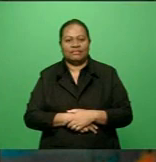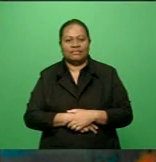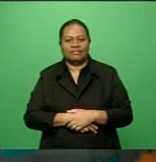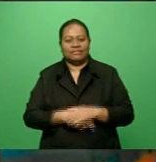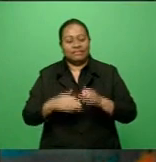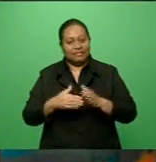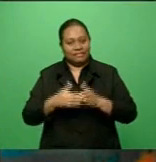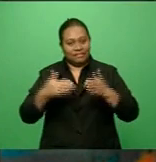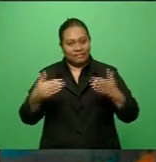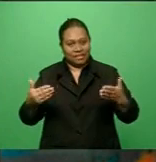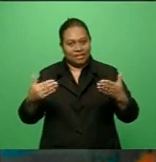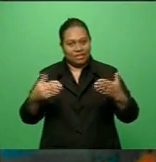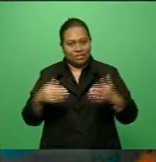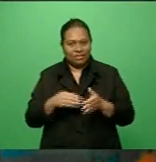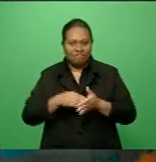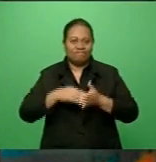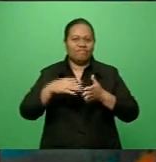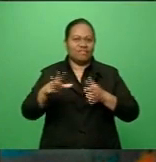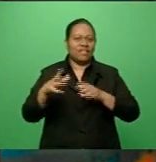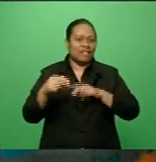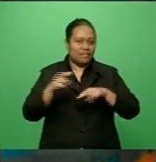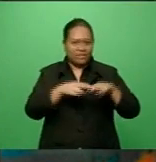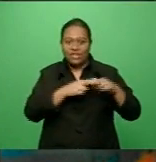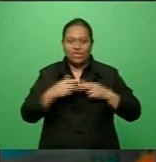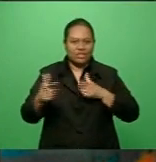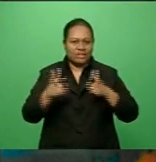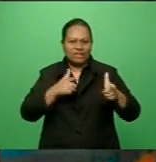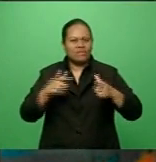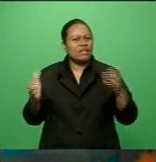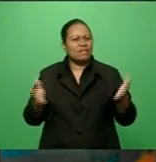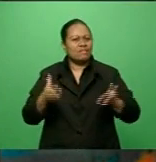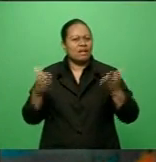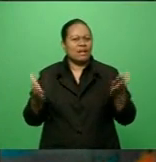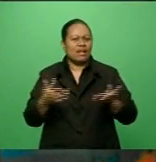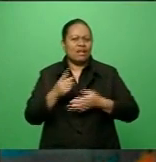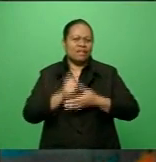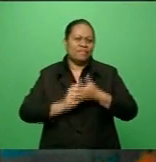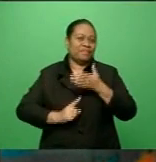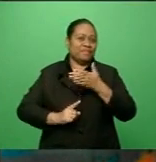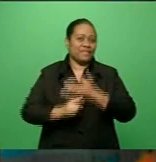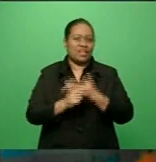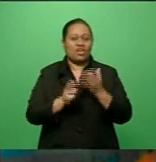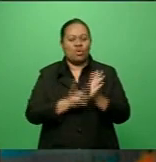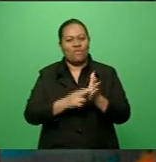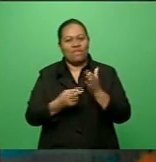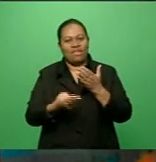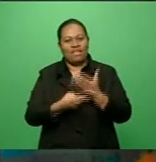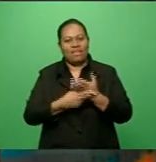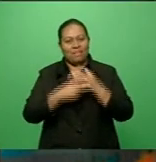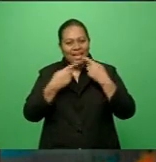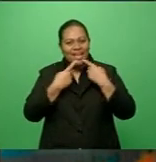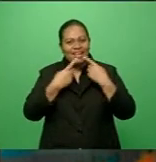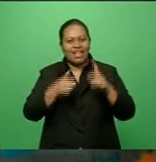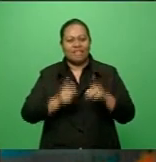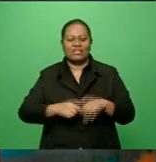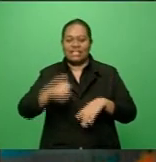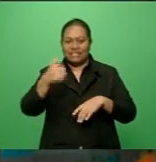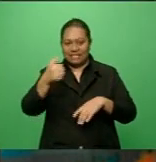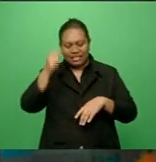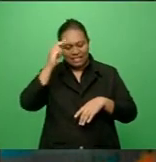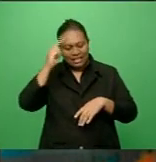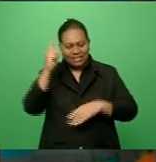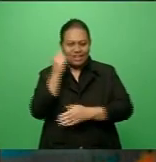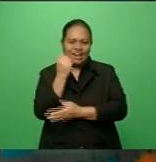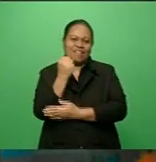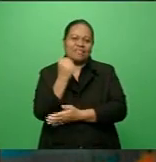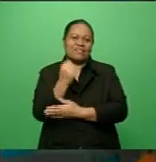It's now official. The Flying Fijians will play in a landmark Autumn Nations Cup in November, as announced today by Six Nations